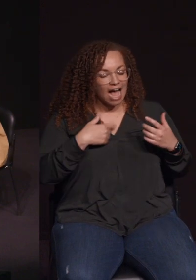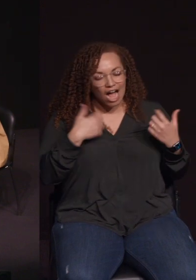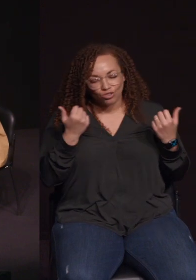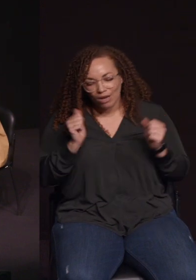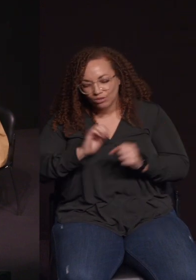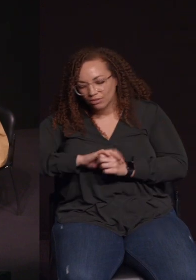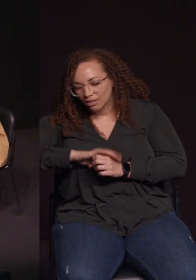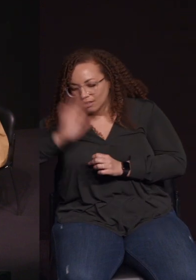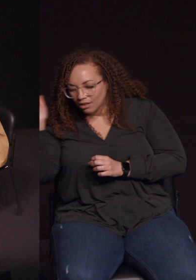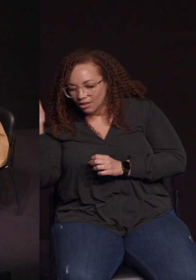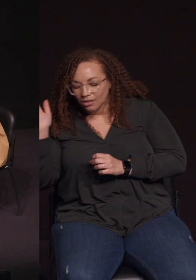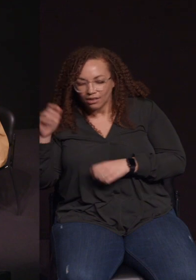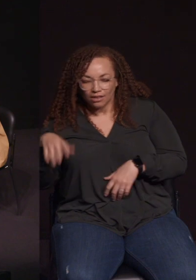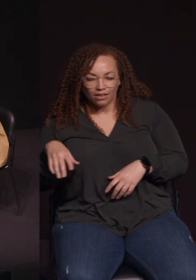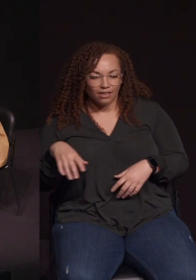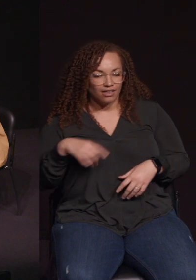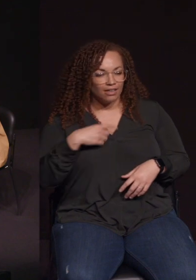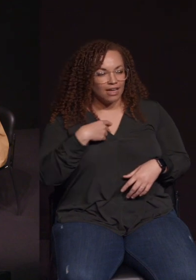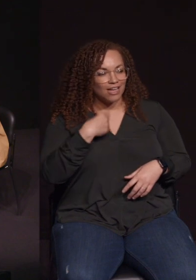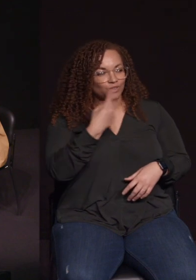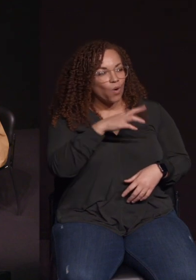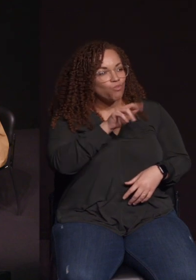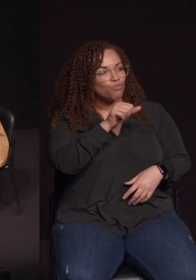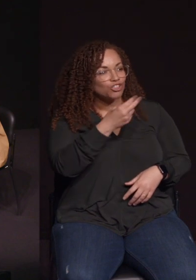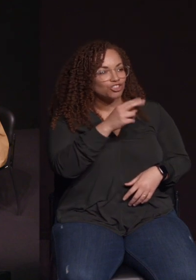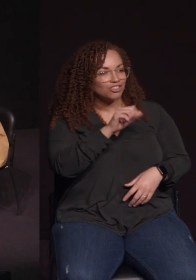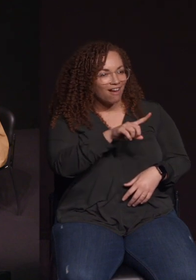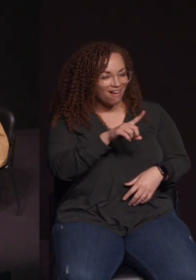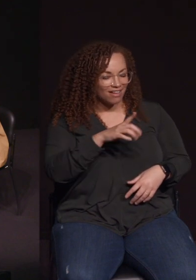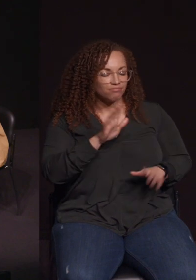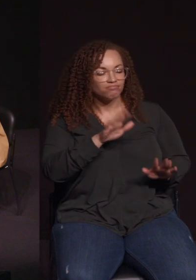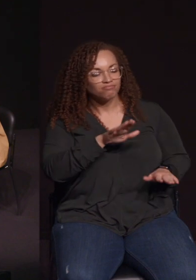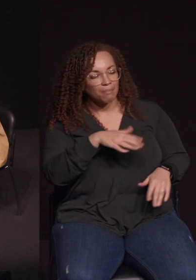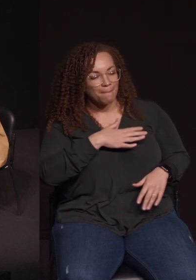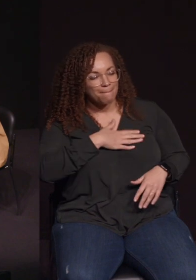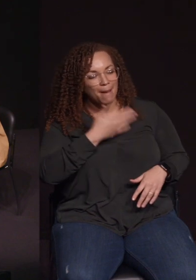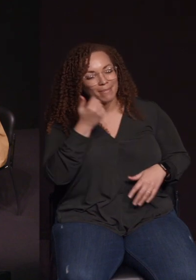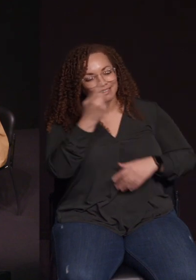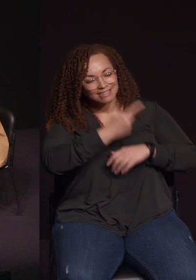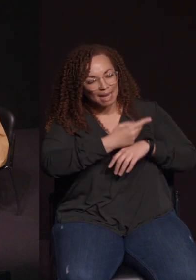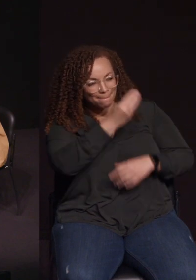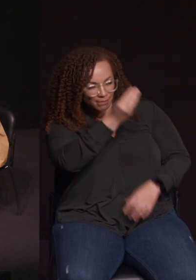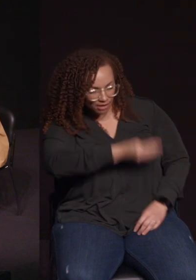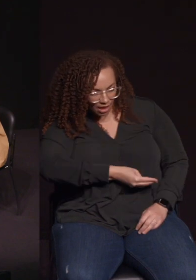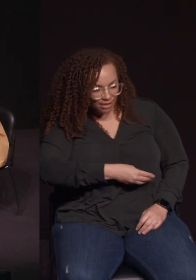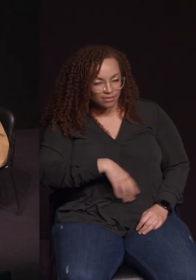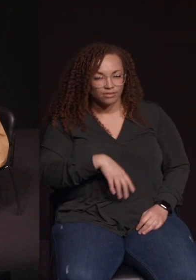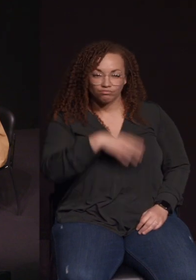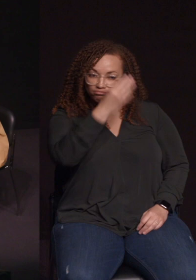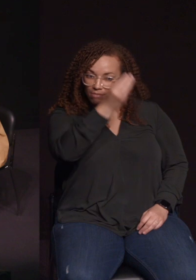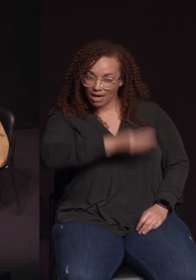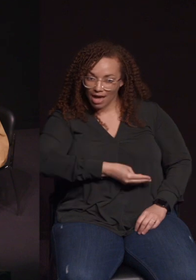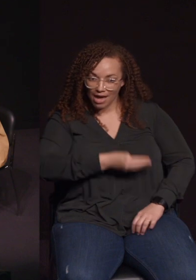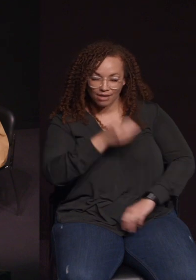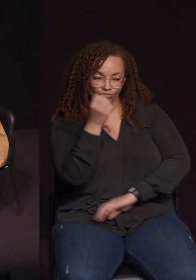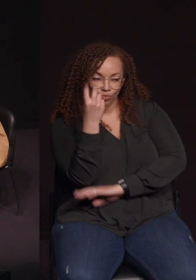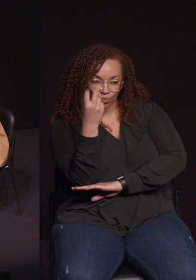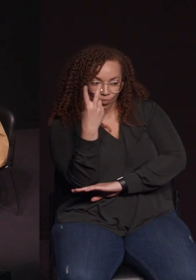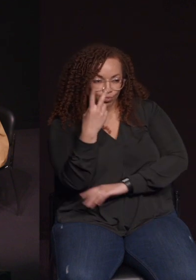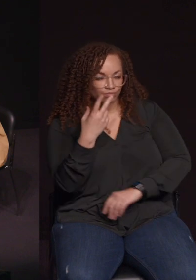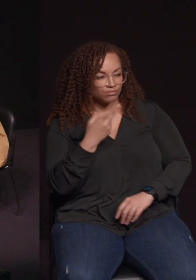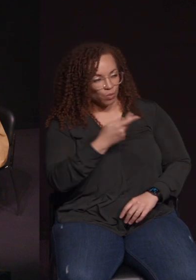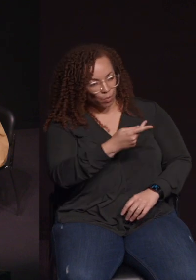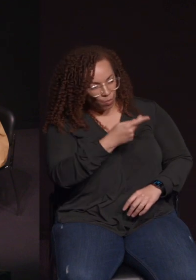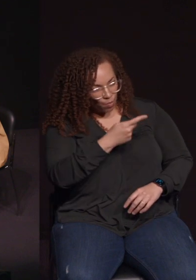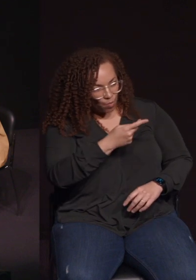decompress. And I told Rashad the best days was Monday. So every Monday at 8 and noon, we talk. And we